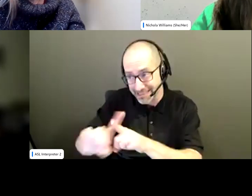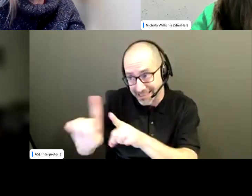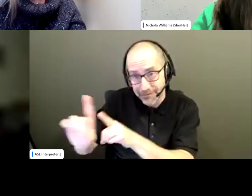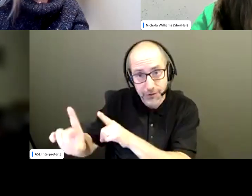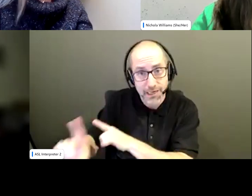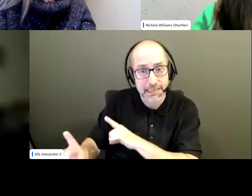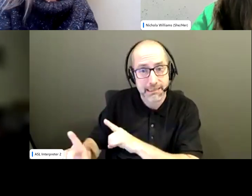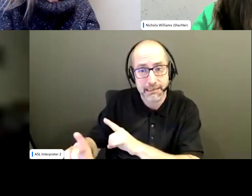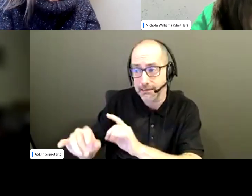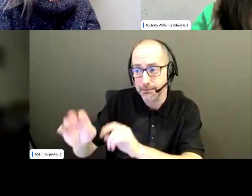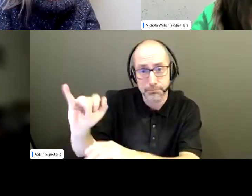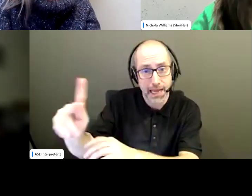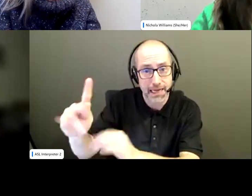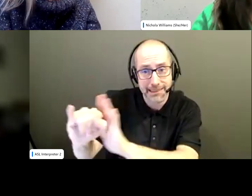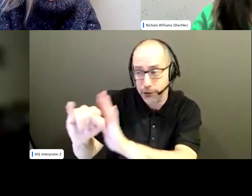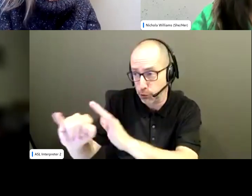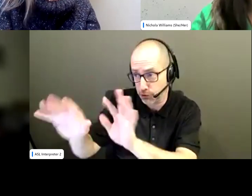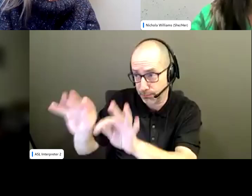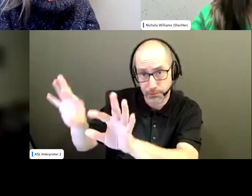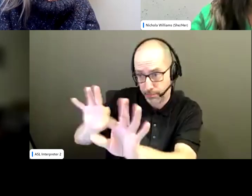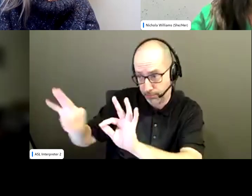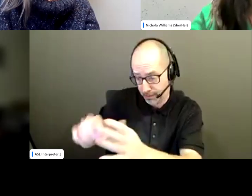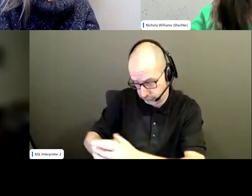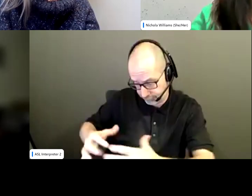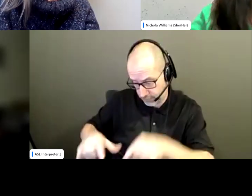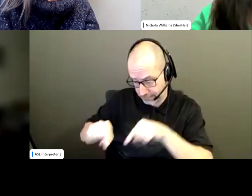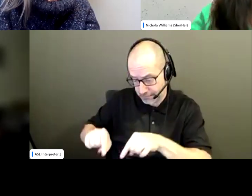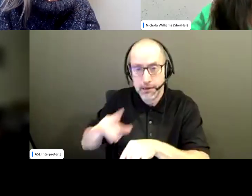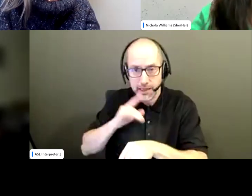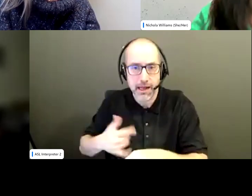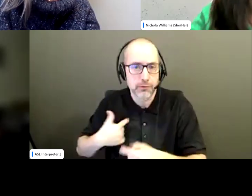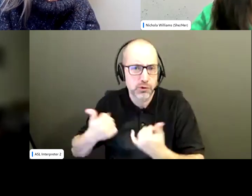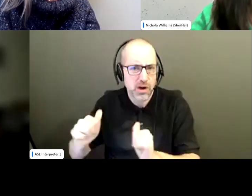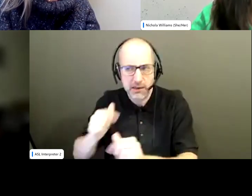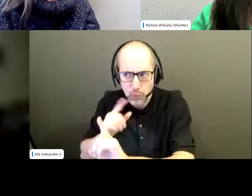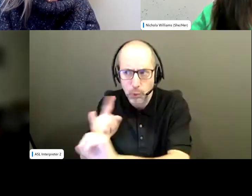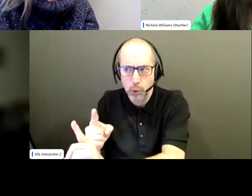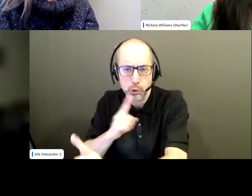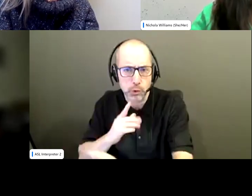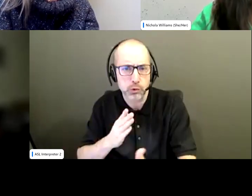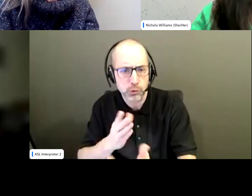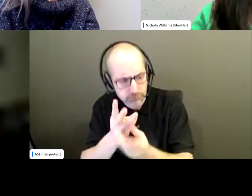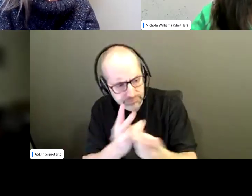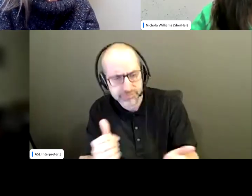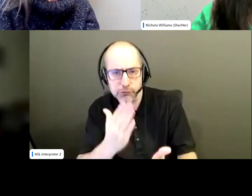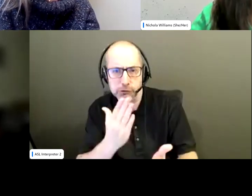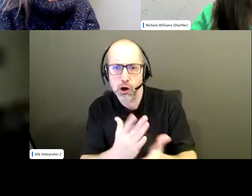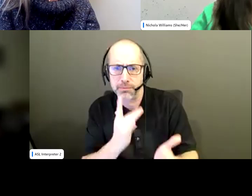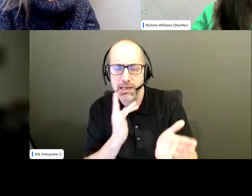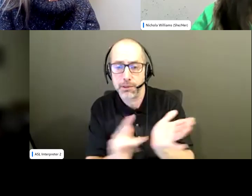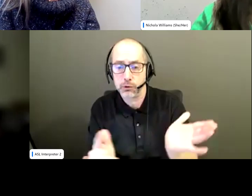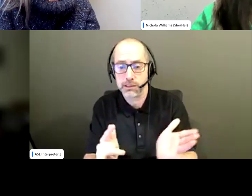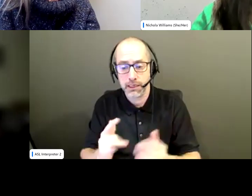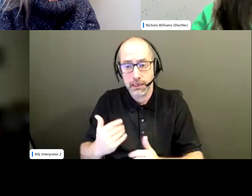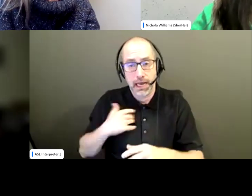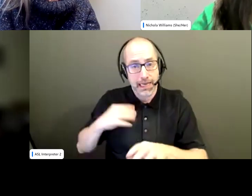kind of tackle those challenges and also make financial institutions aware of them. I can put in the chat as well some document